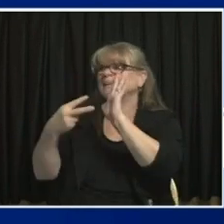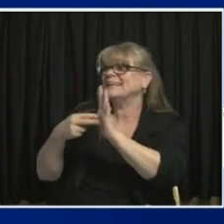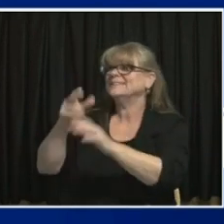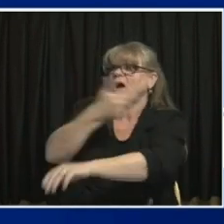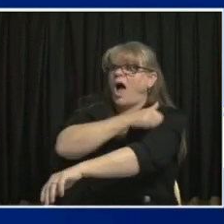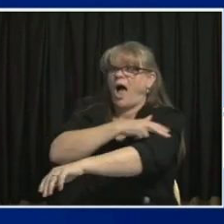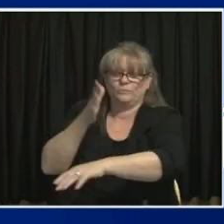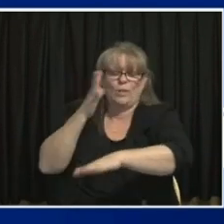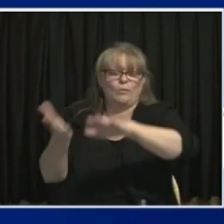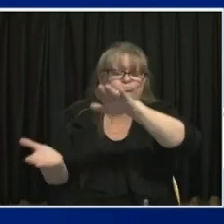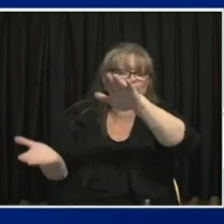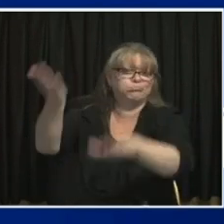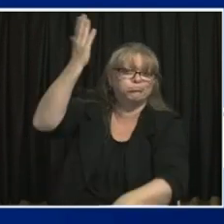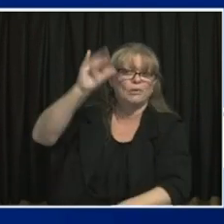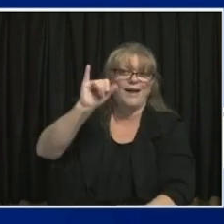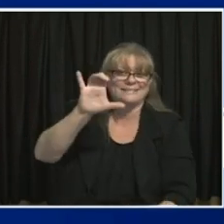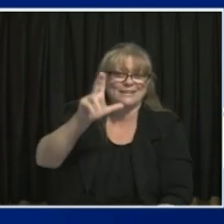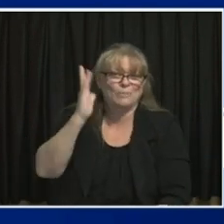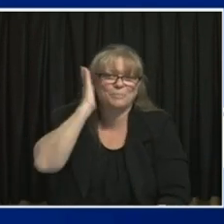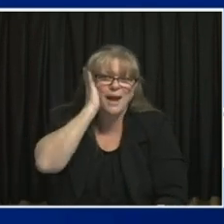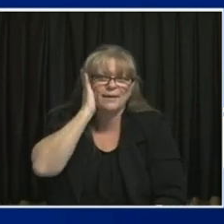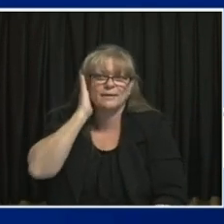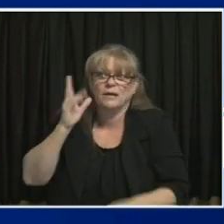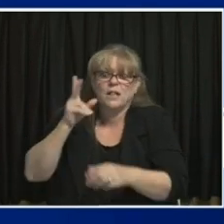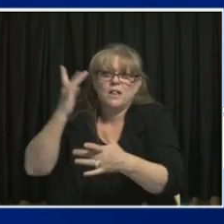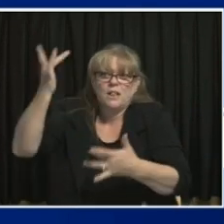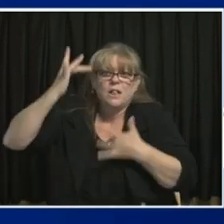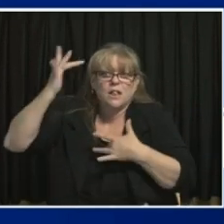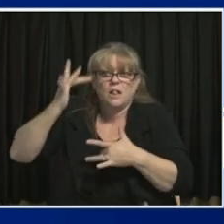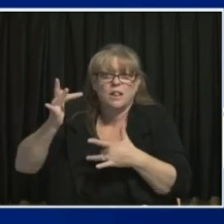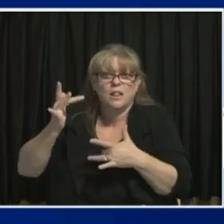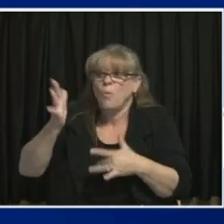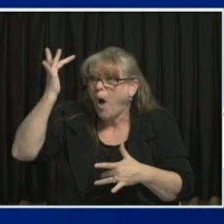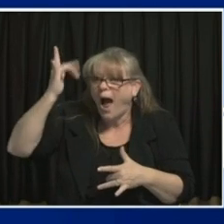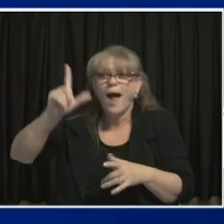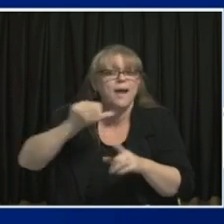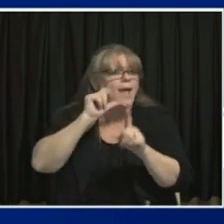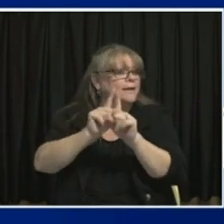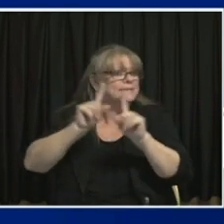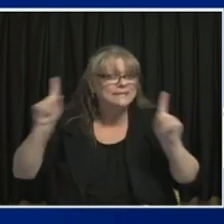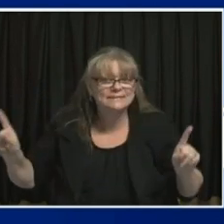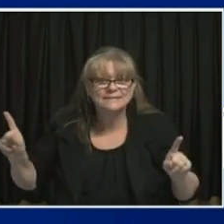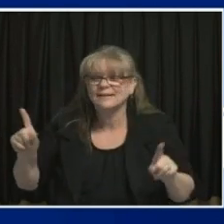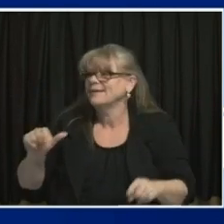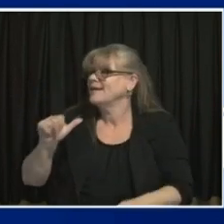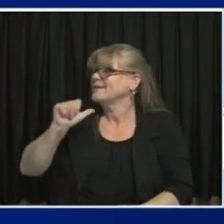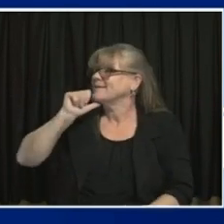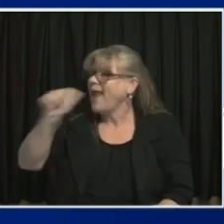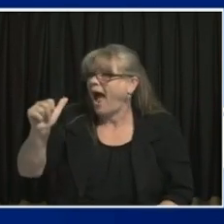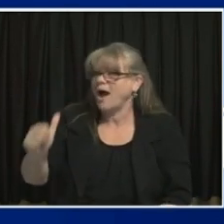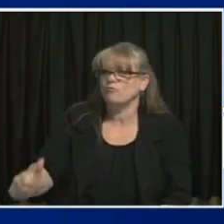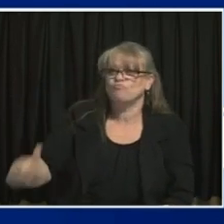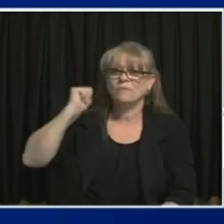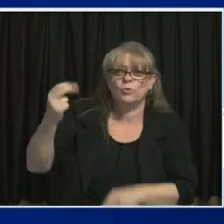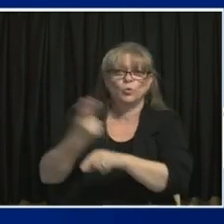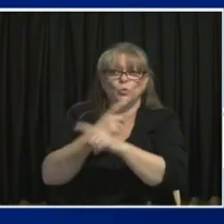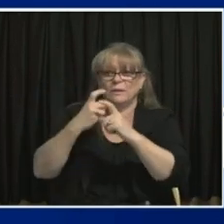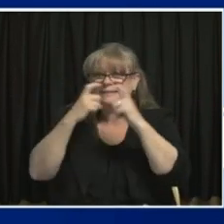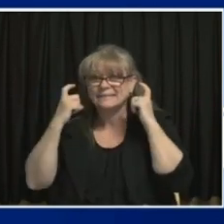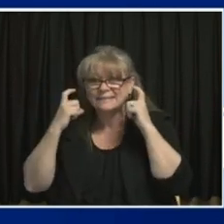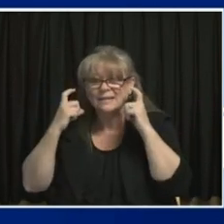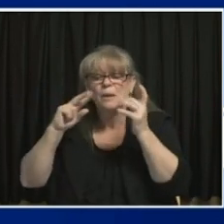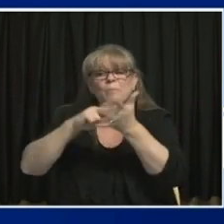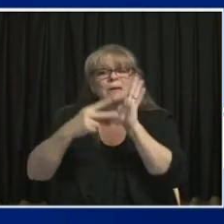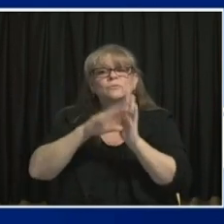apart from others and wearing masks when they go out. And those hospitalizations could tick up. And certain areas of the state,